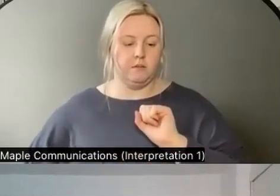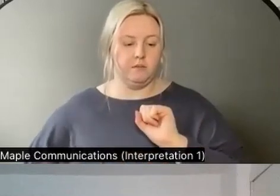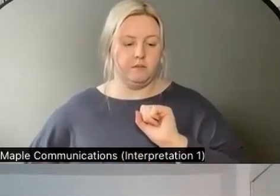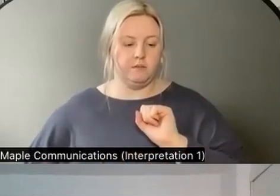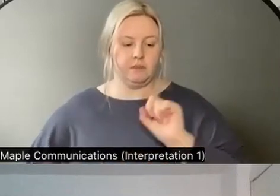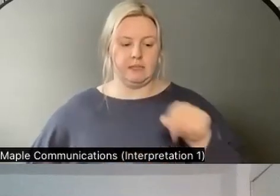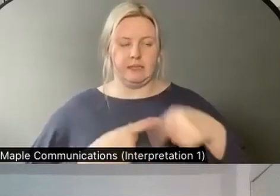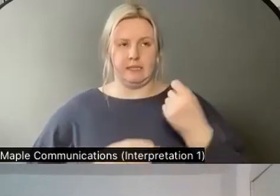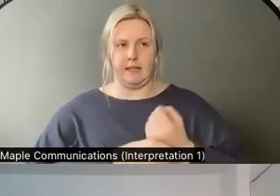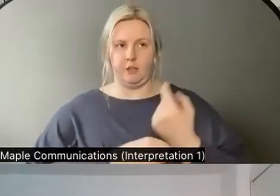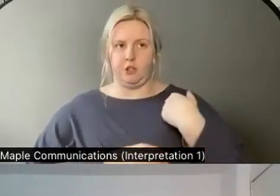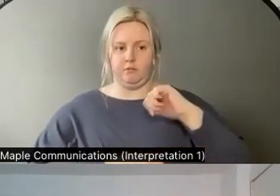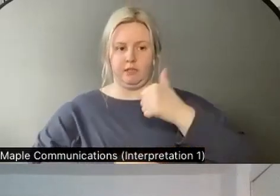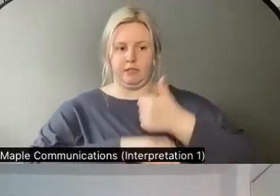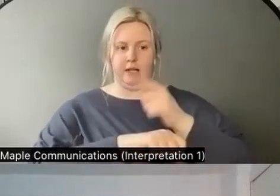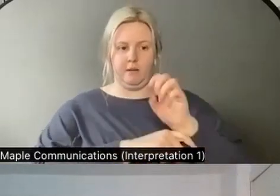been introduced. But